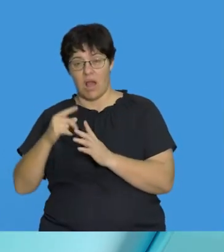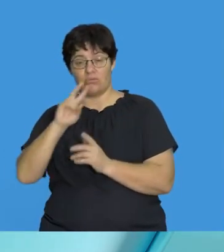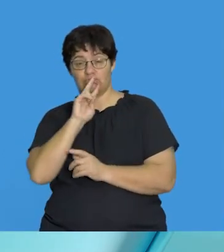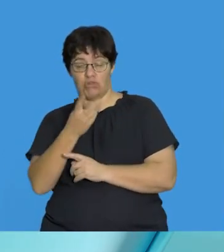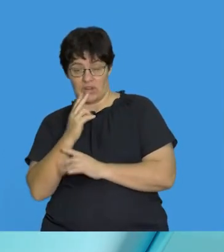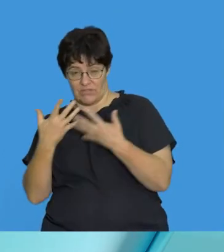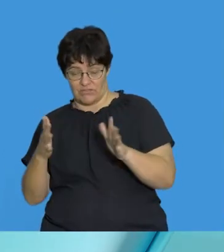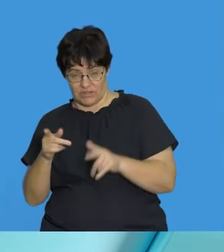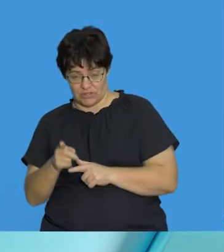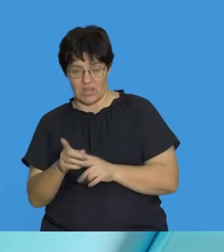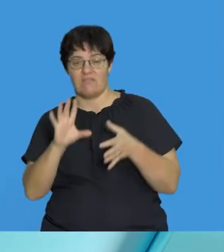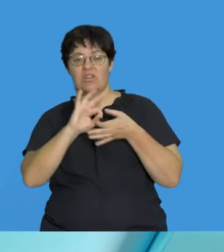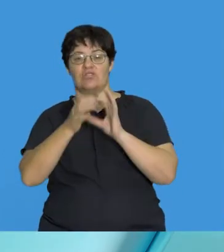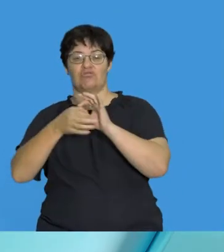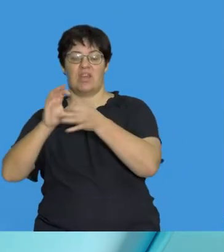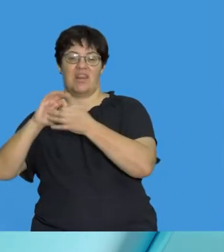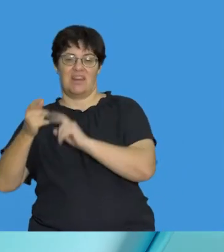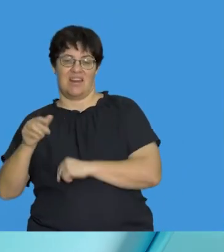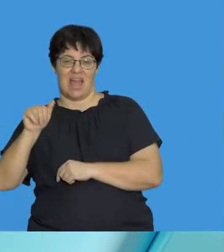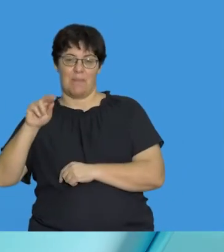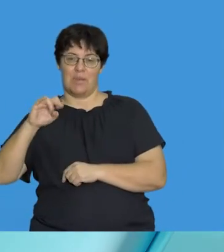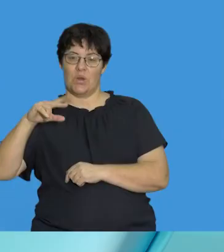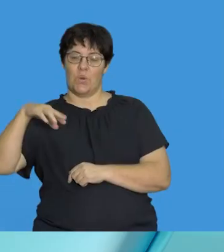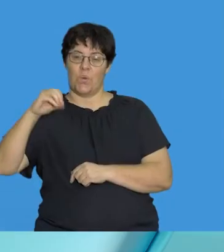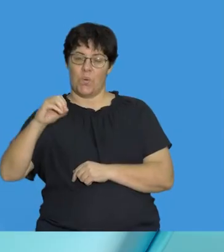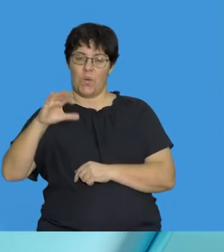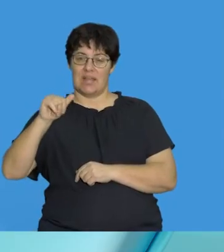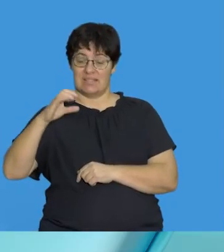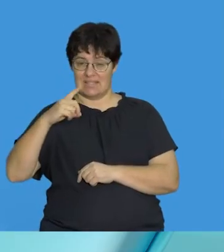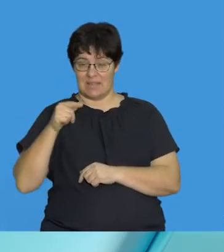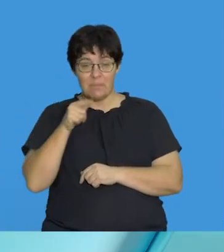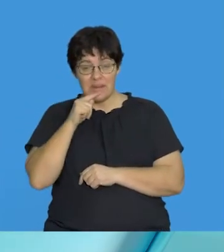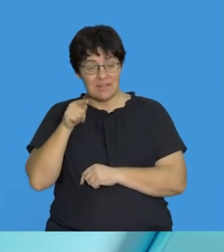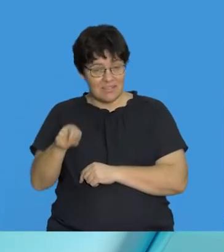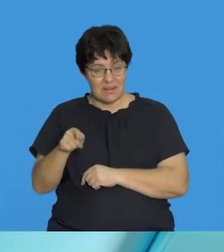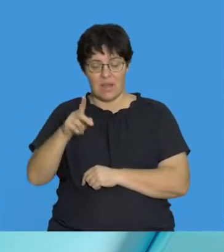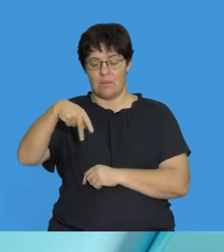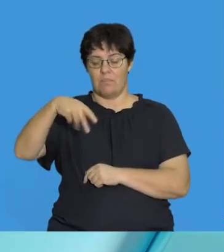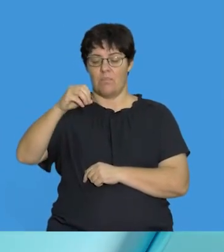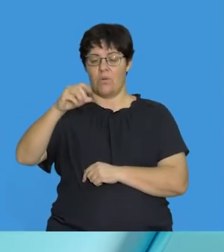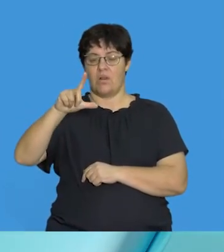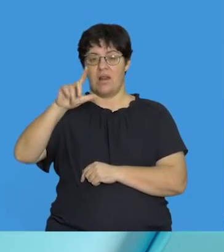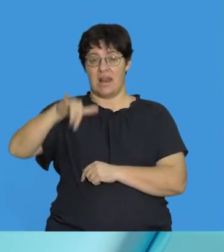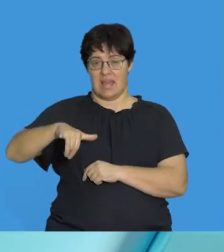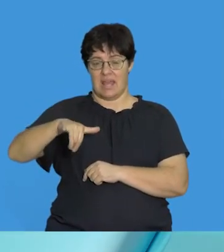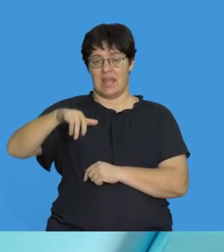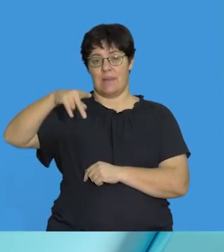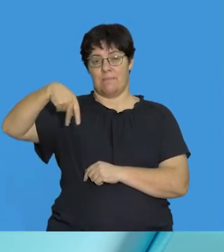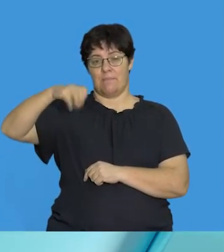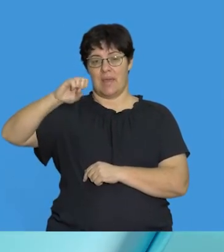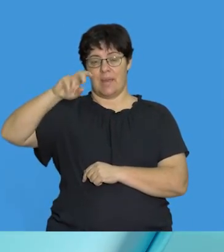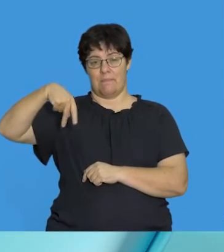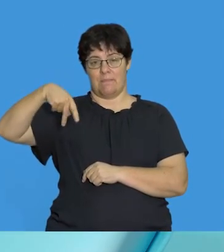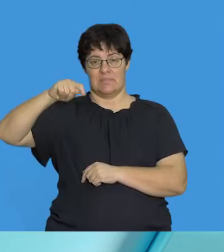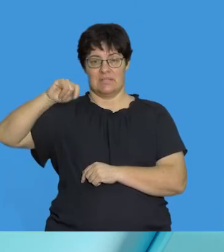been translated, we have a chain of amino acids now formed, and we refer to that chain as a polypeptide.